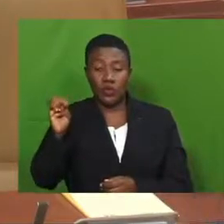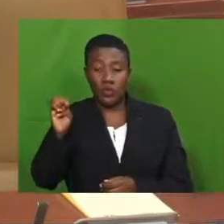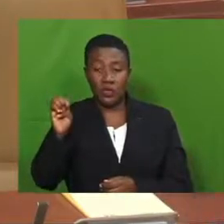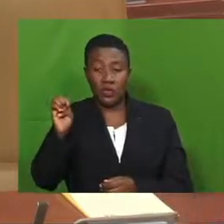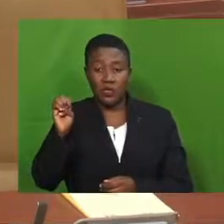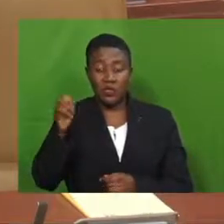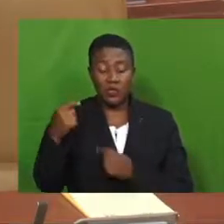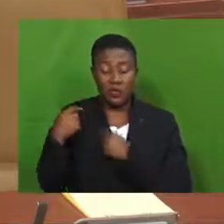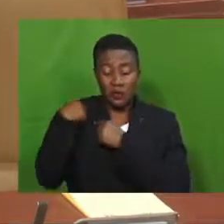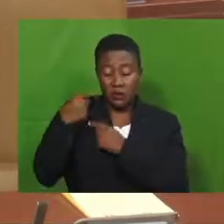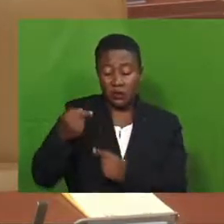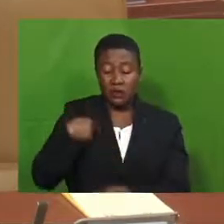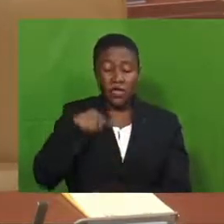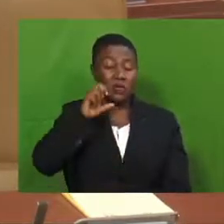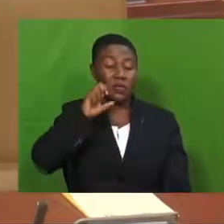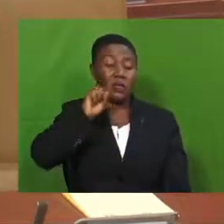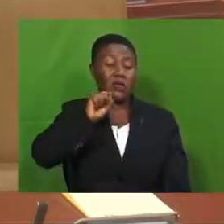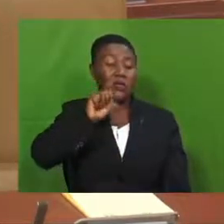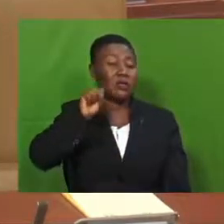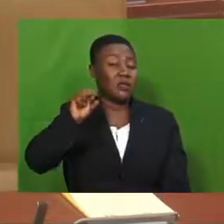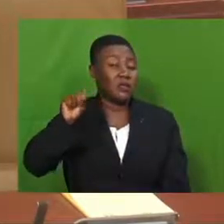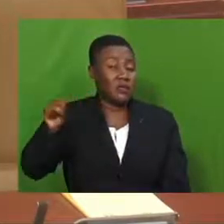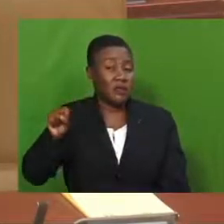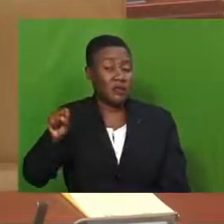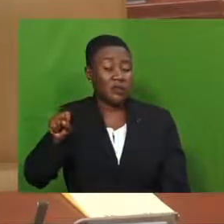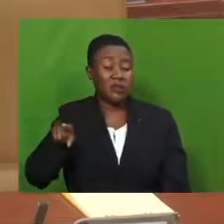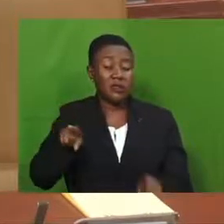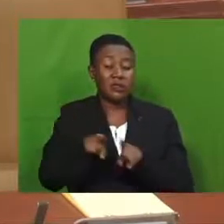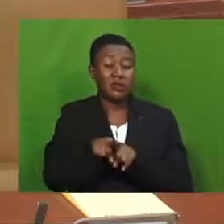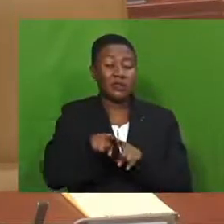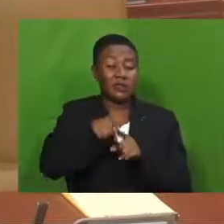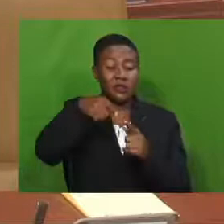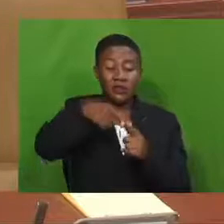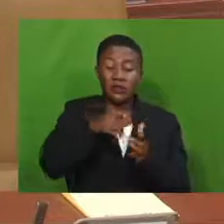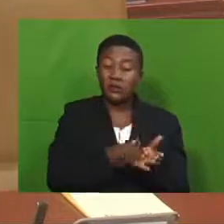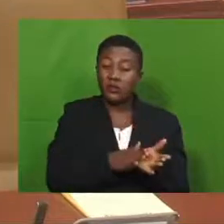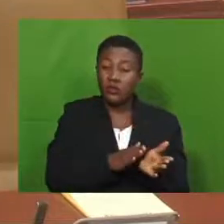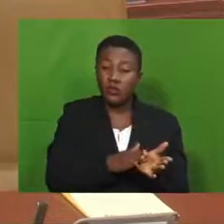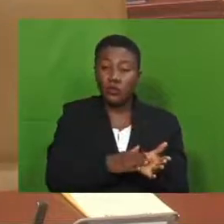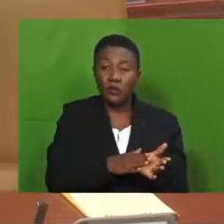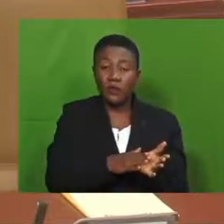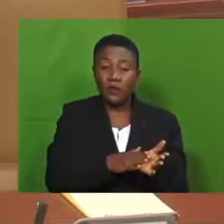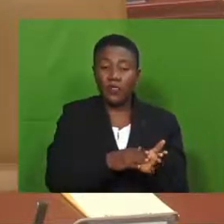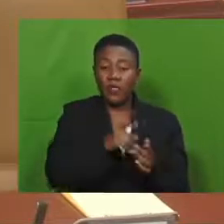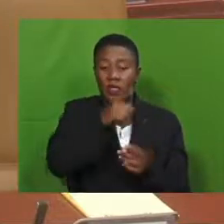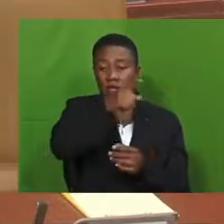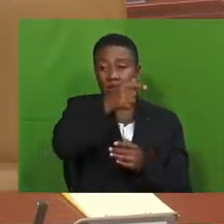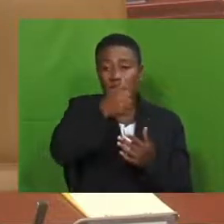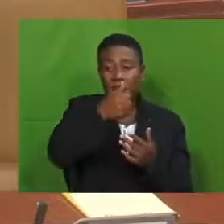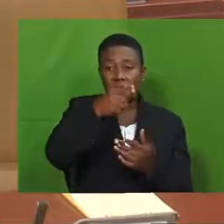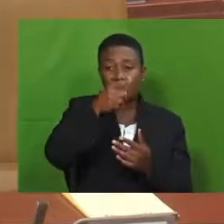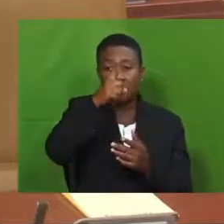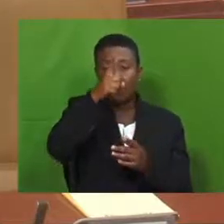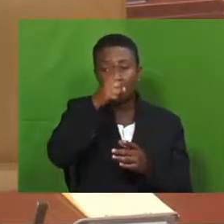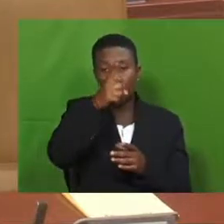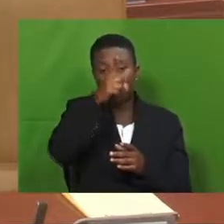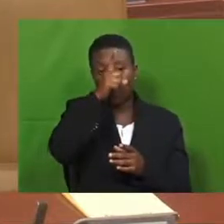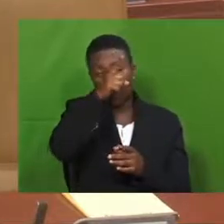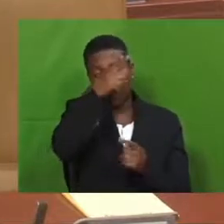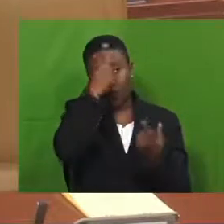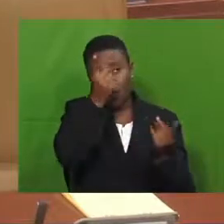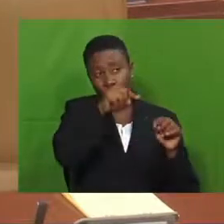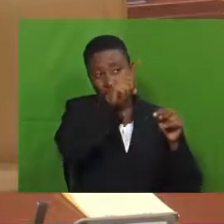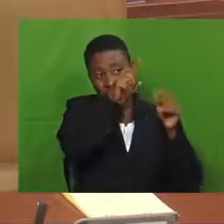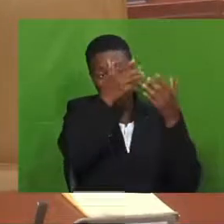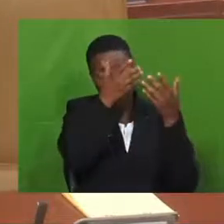school days. We were in the same secondary school, and he was a senior. The year he left was the year I entered, but